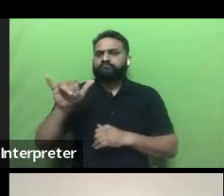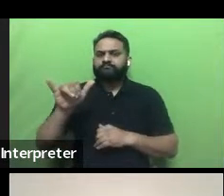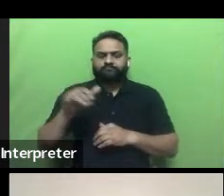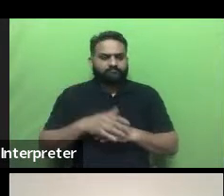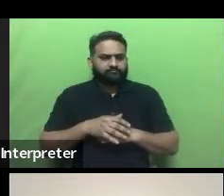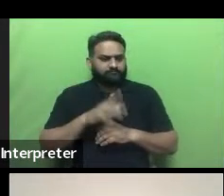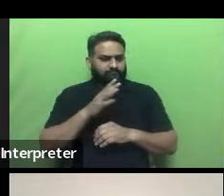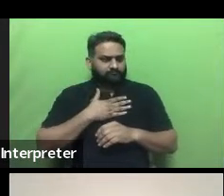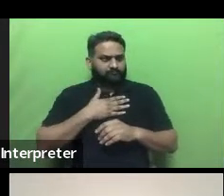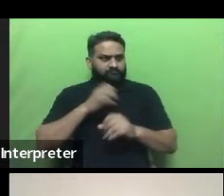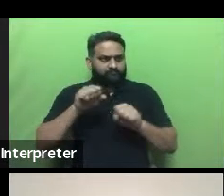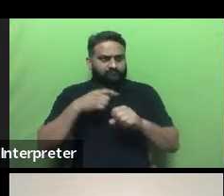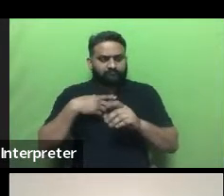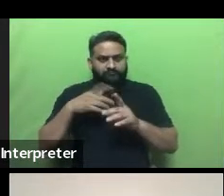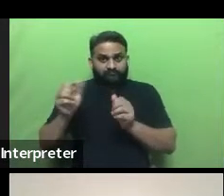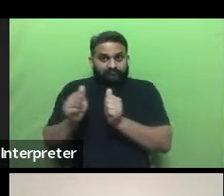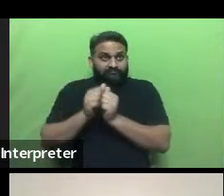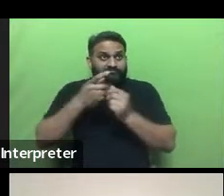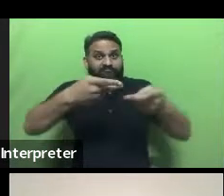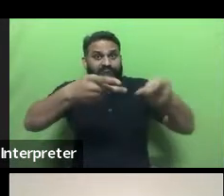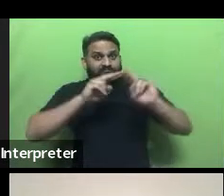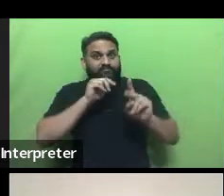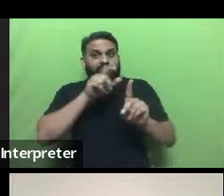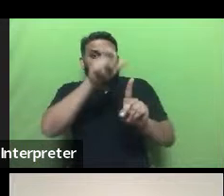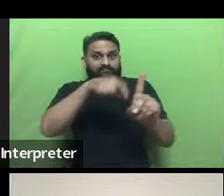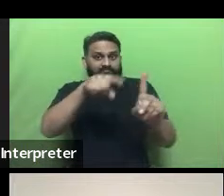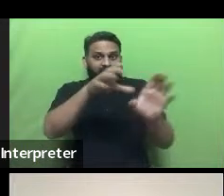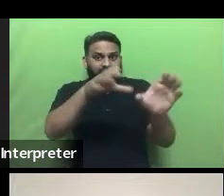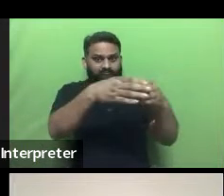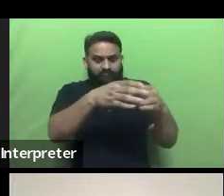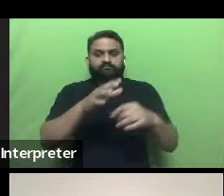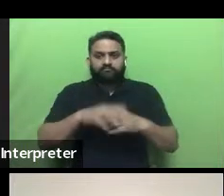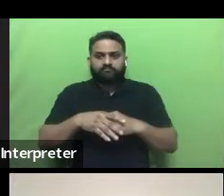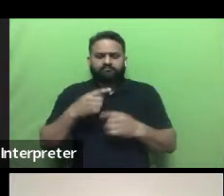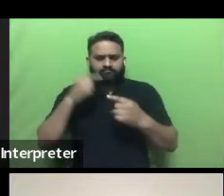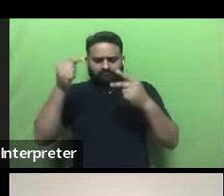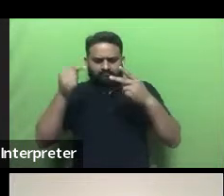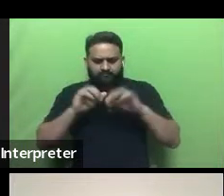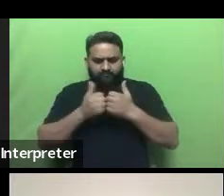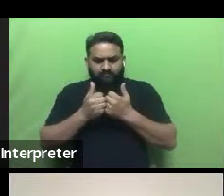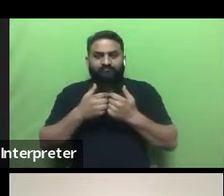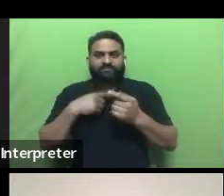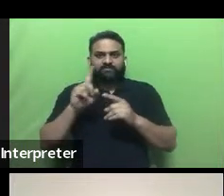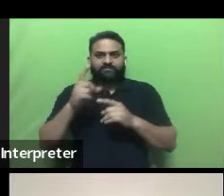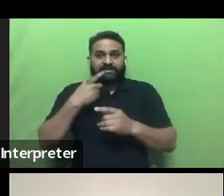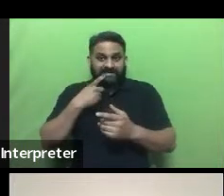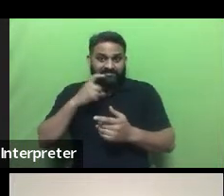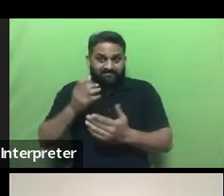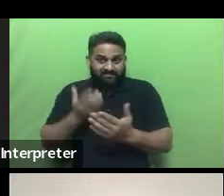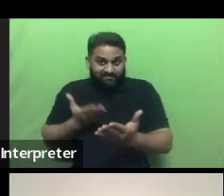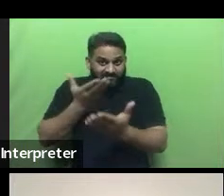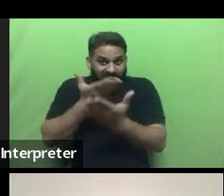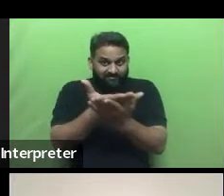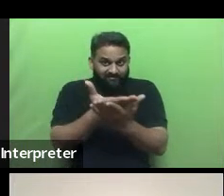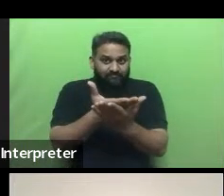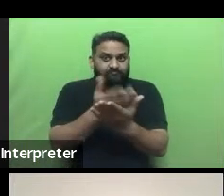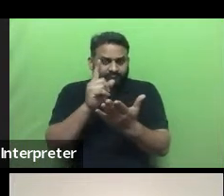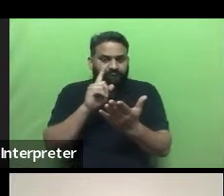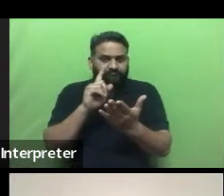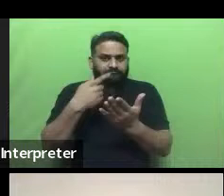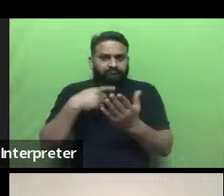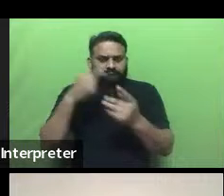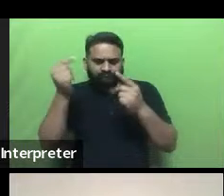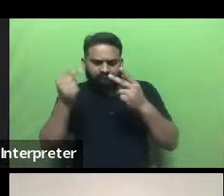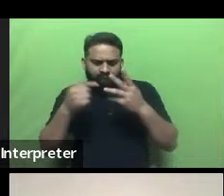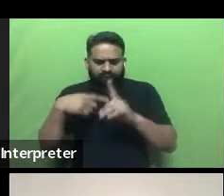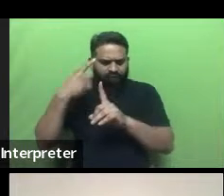We've conferred with the respondent, and the order we have decided is that we will begin with the claimant putting forward a positive case on